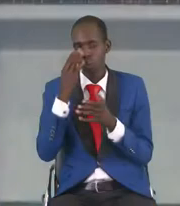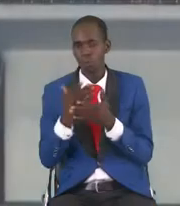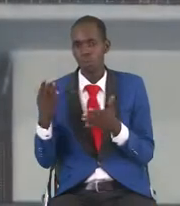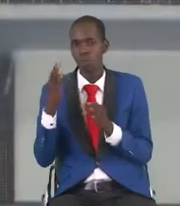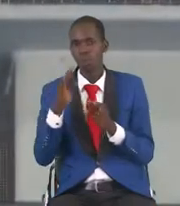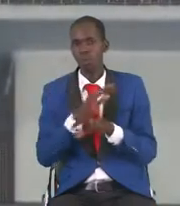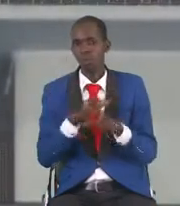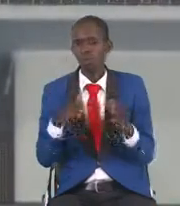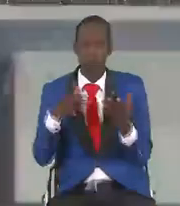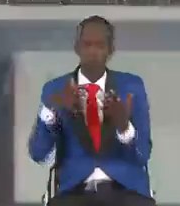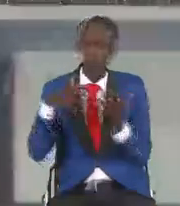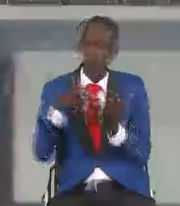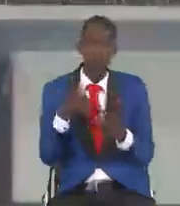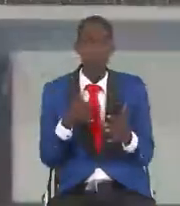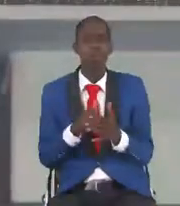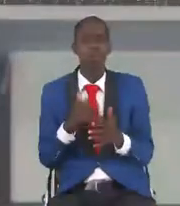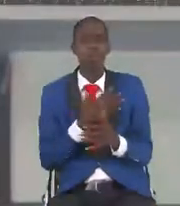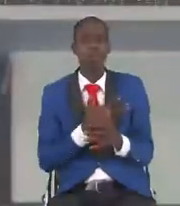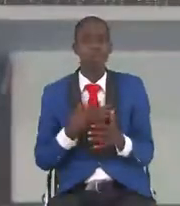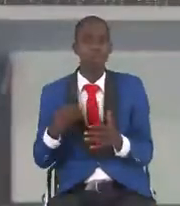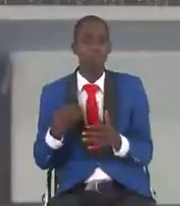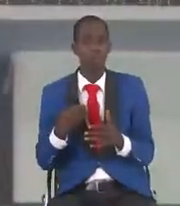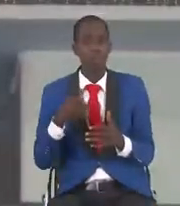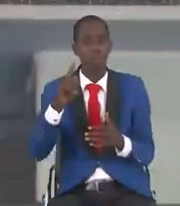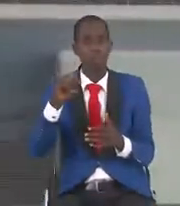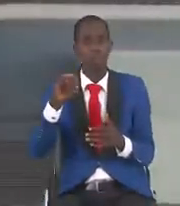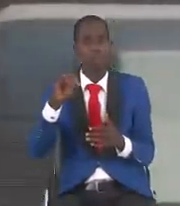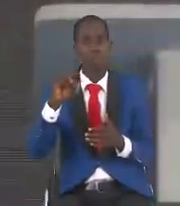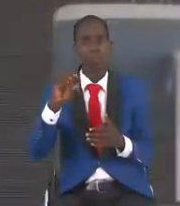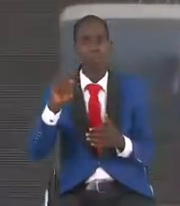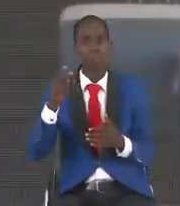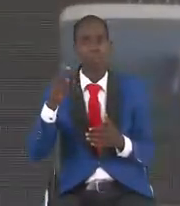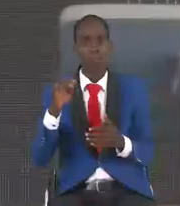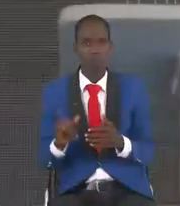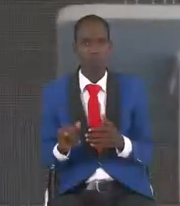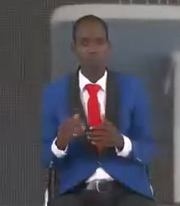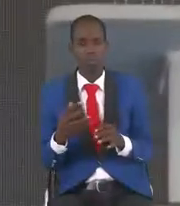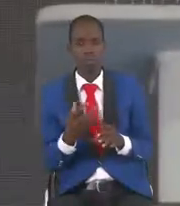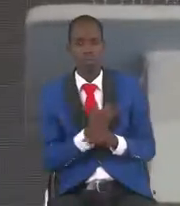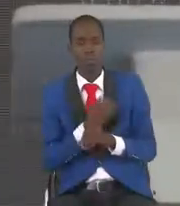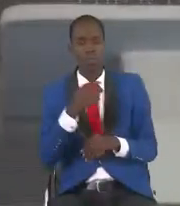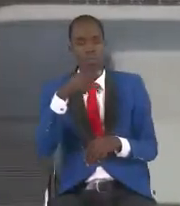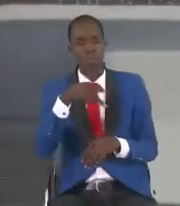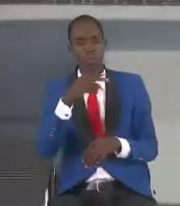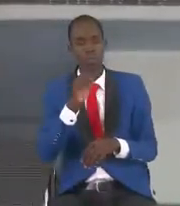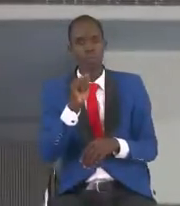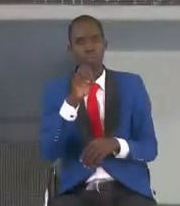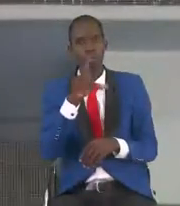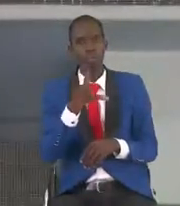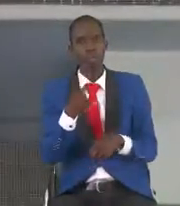it. And Timothy took Paul as a curriculum to